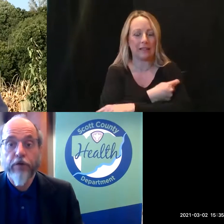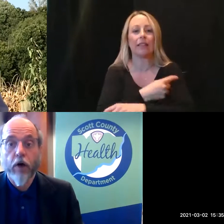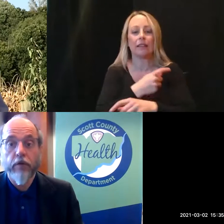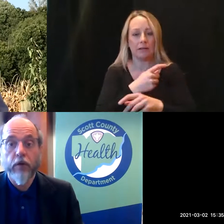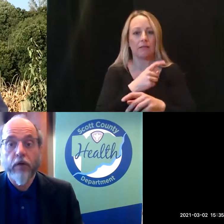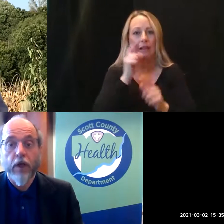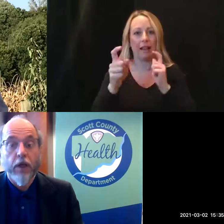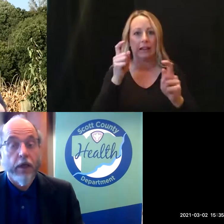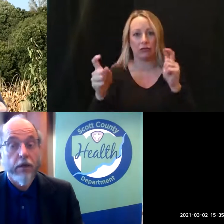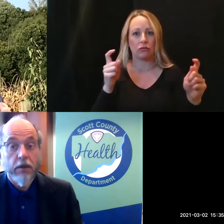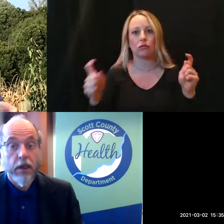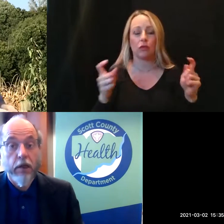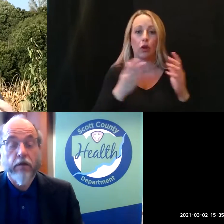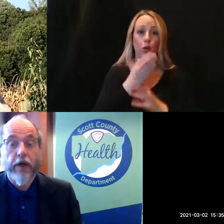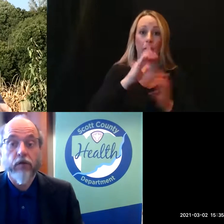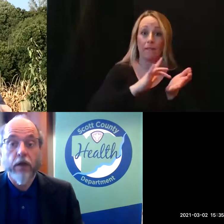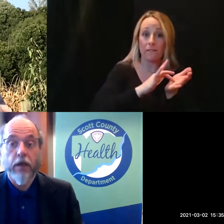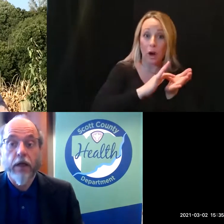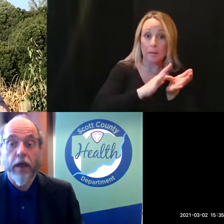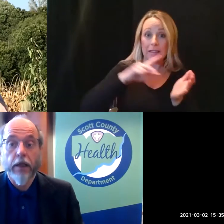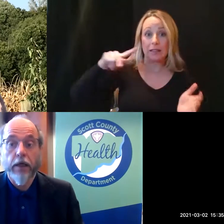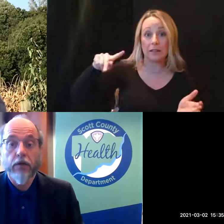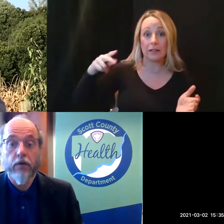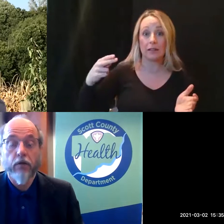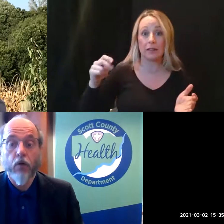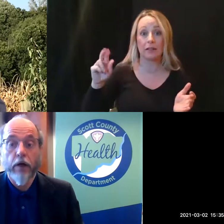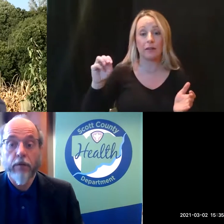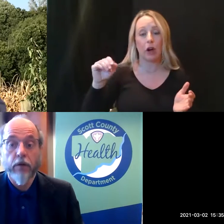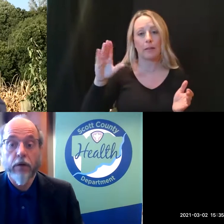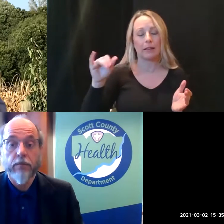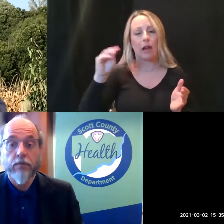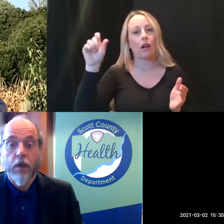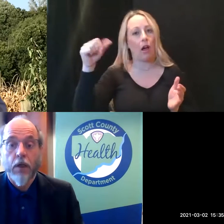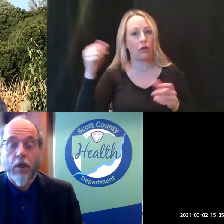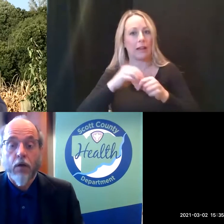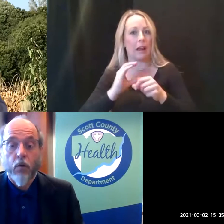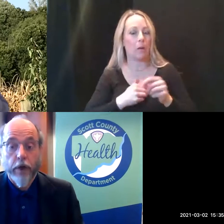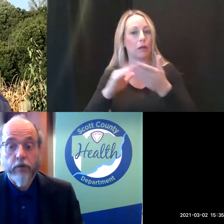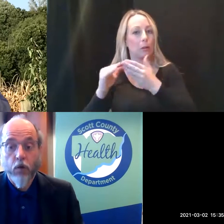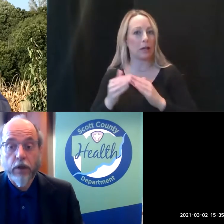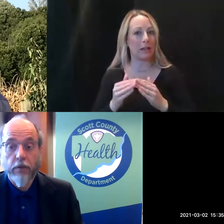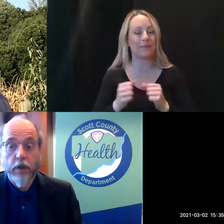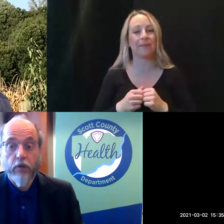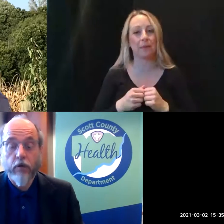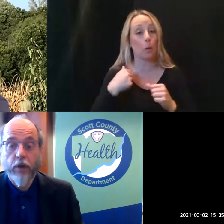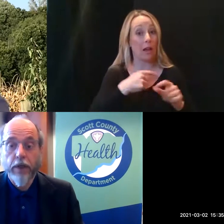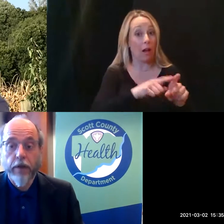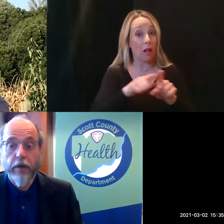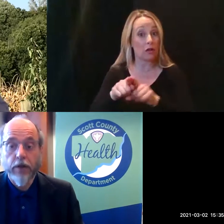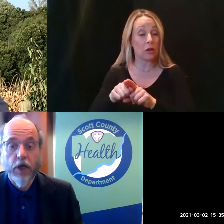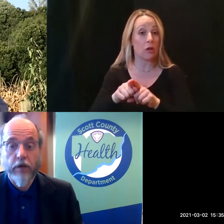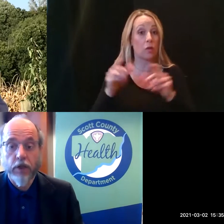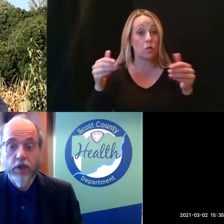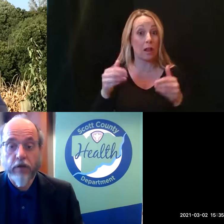local pharmacies, and any other vaccine allocations to our community. We also welcome the news this weekend